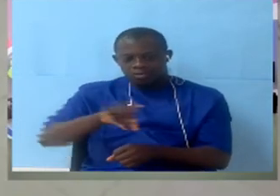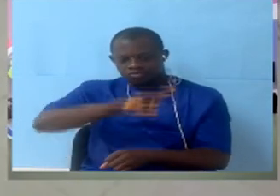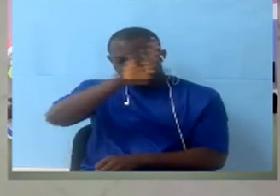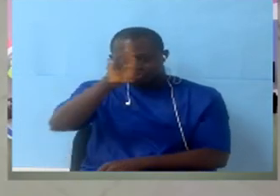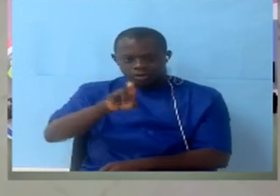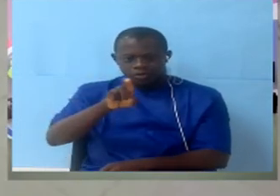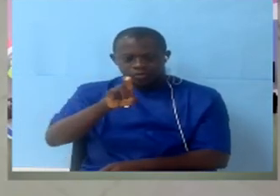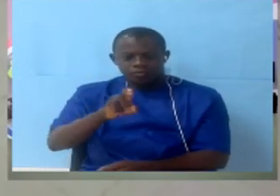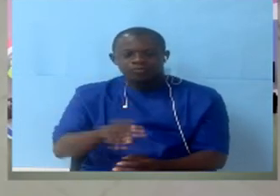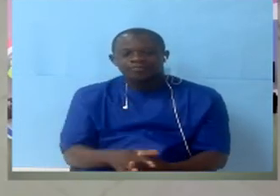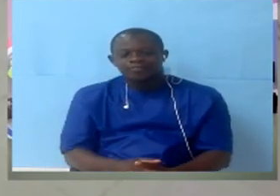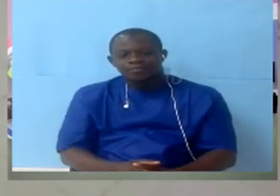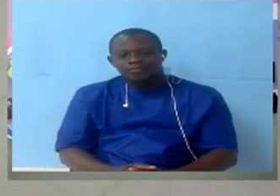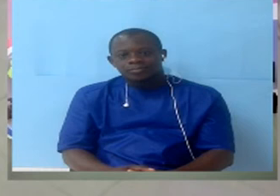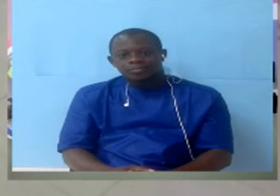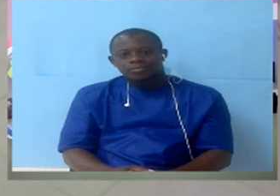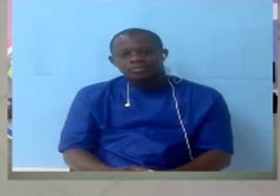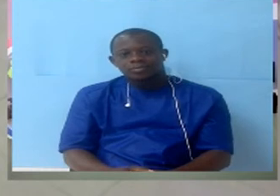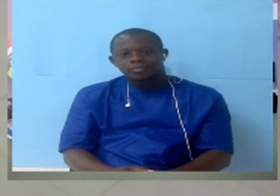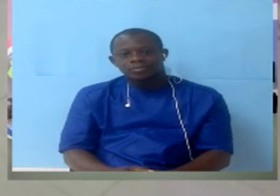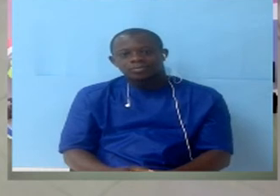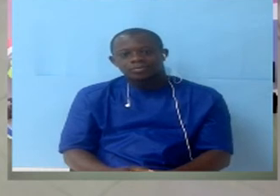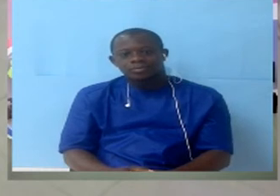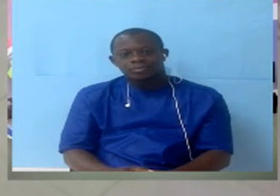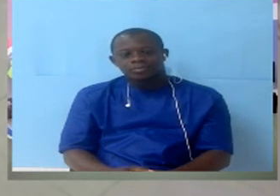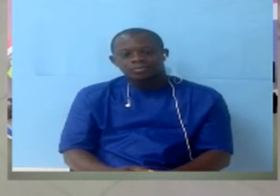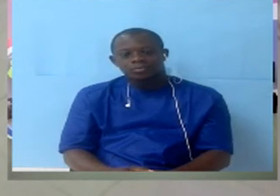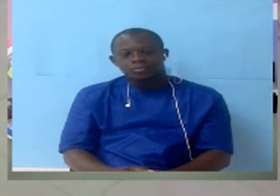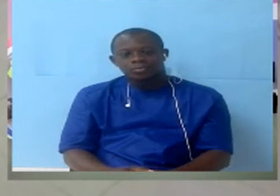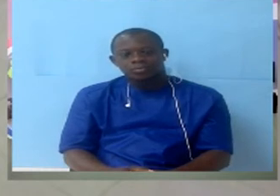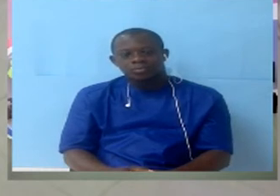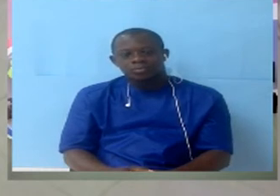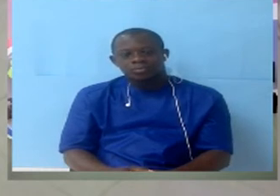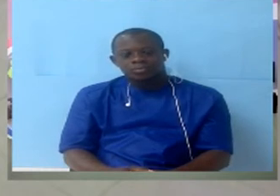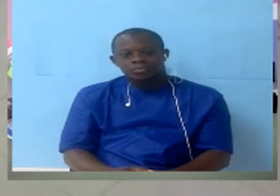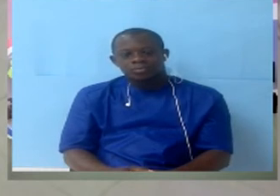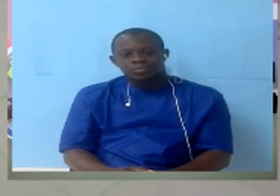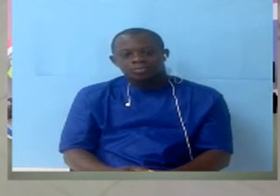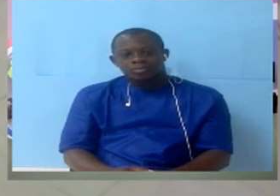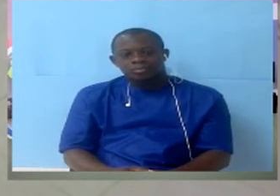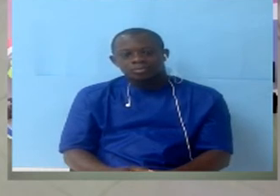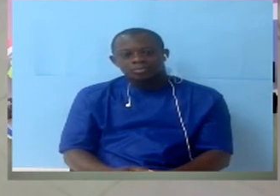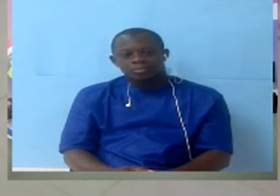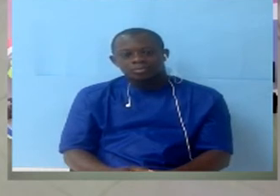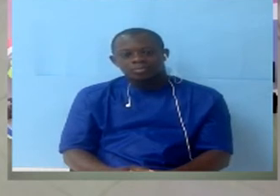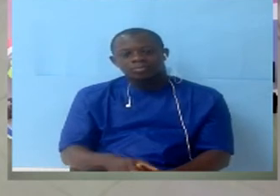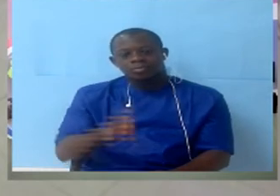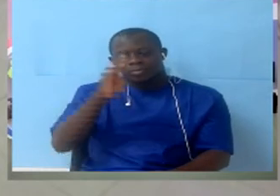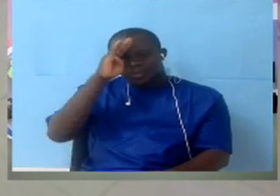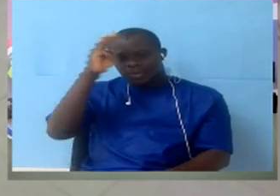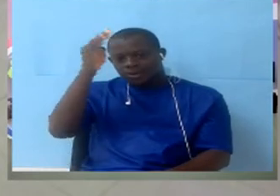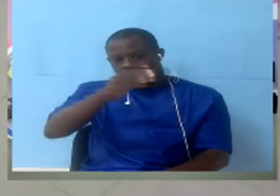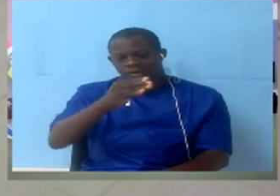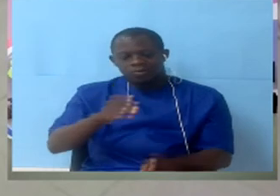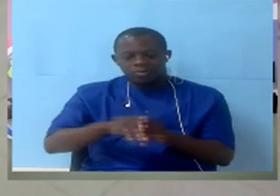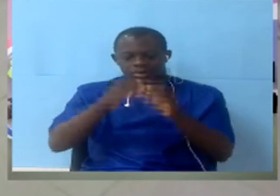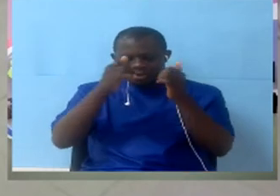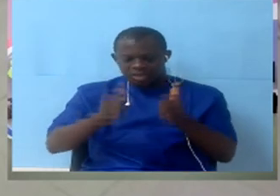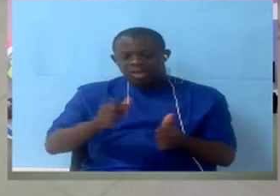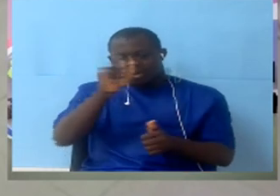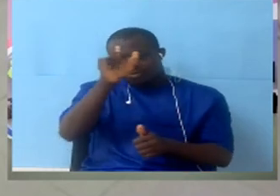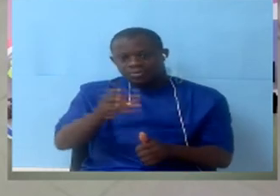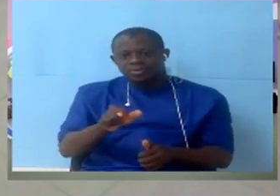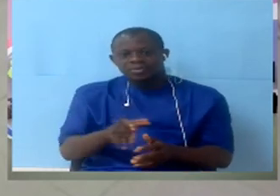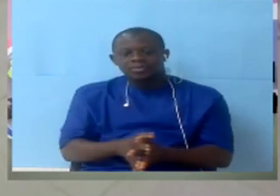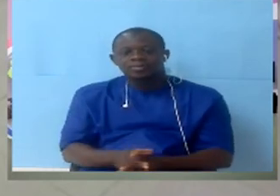Odiko le kani ni ninkaro sedo. Bishop Odiko wale lafte ni ninkala. Thank you, Chairman. Ako